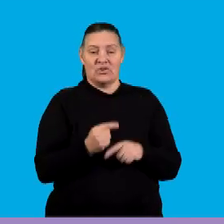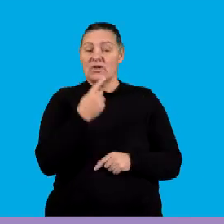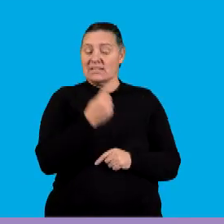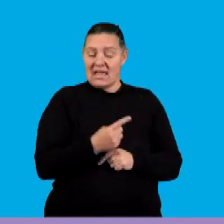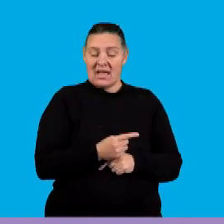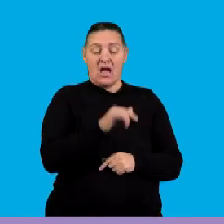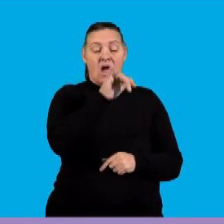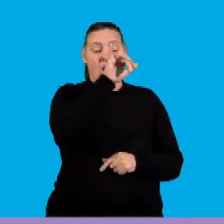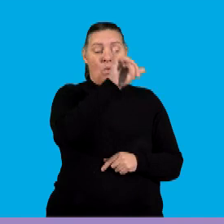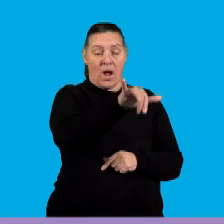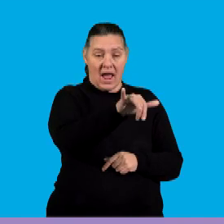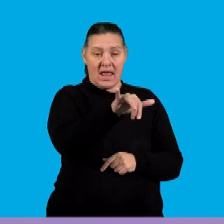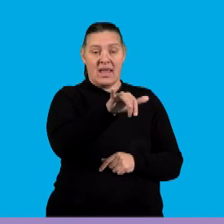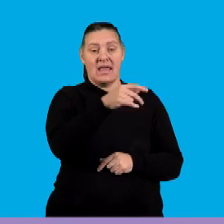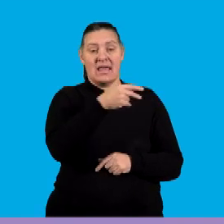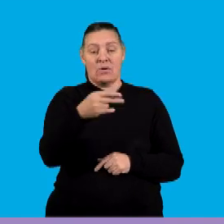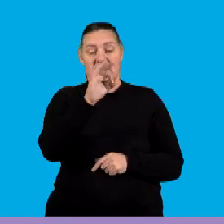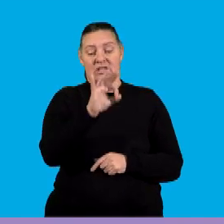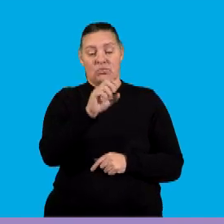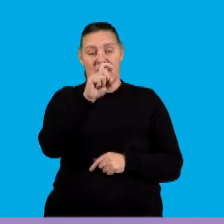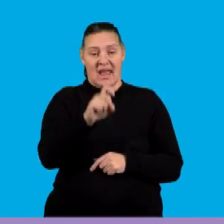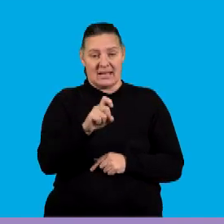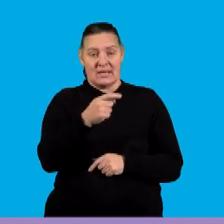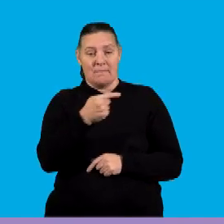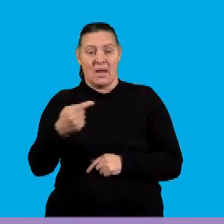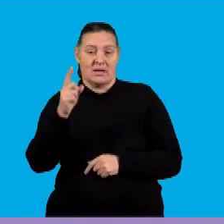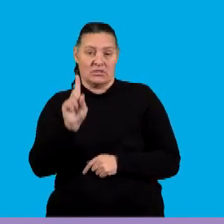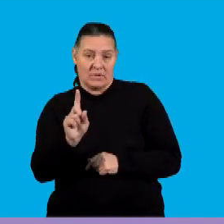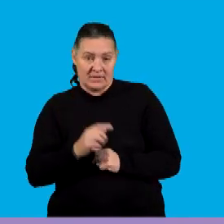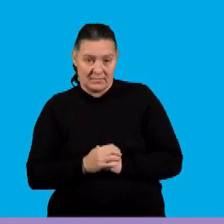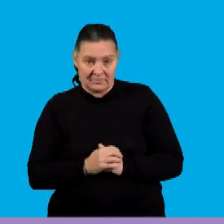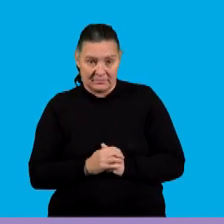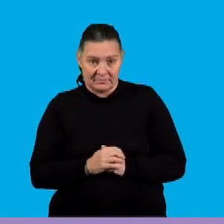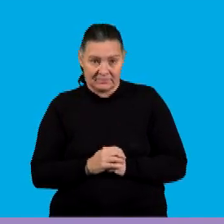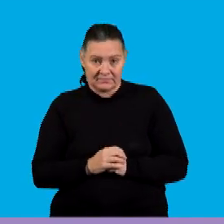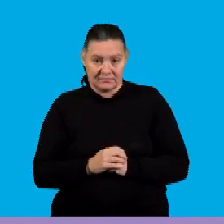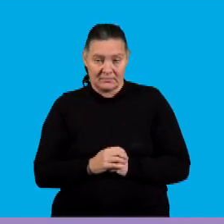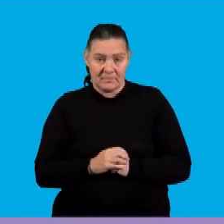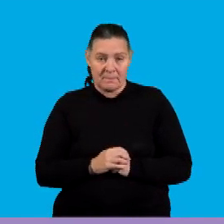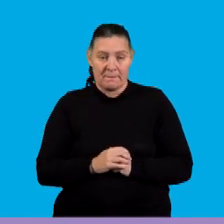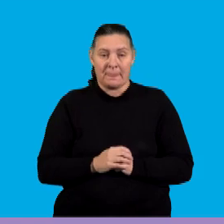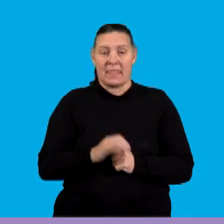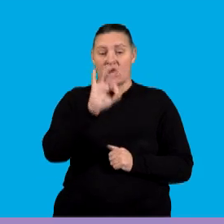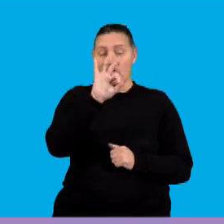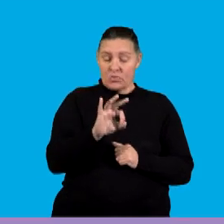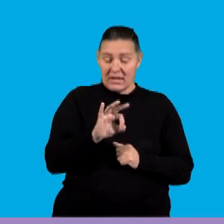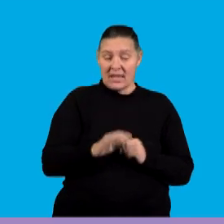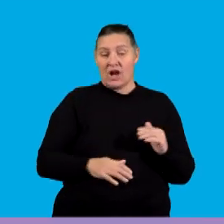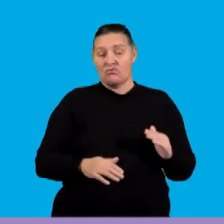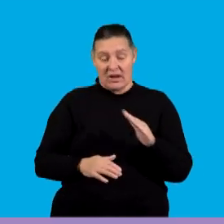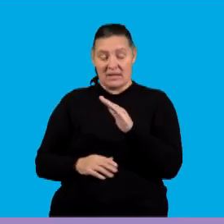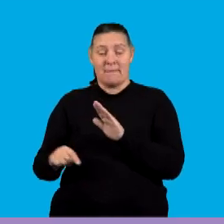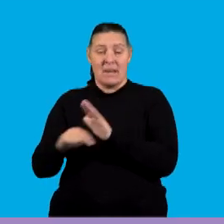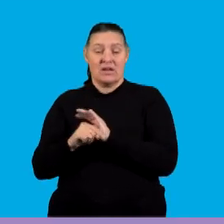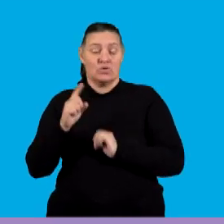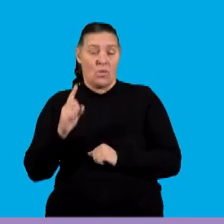say that our equation is y is equals to 3x minus 1. The 3 being our gradient and the minus